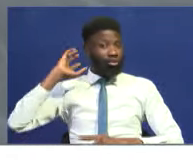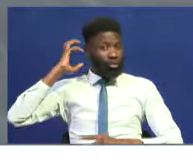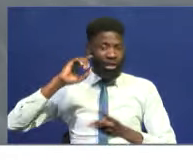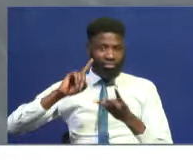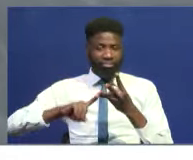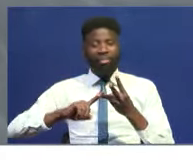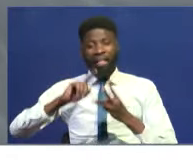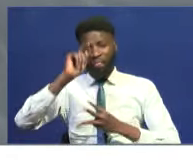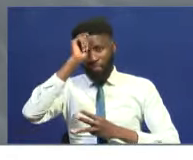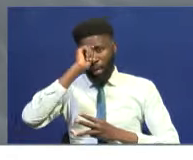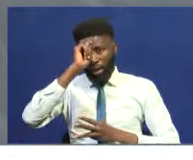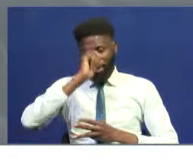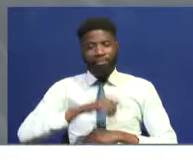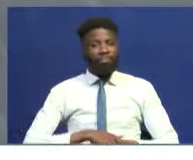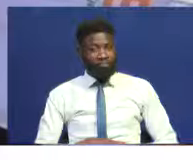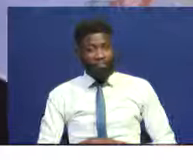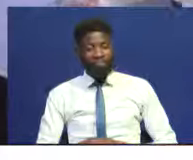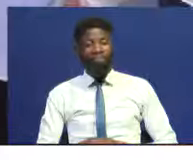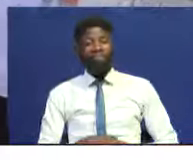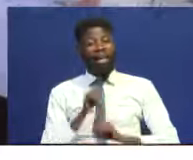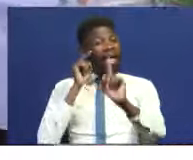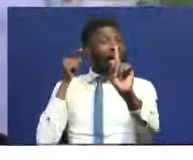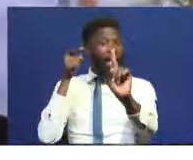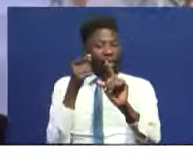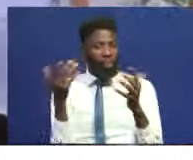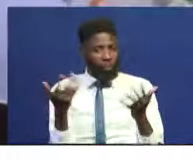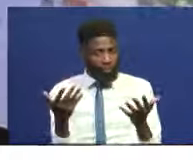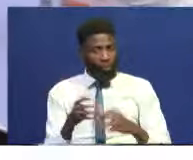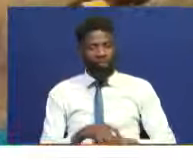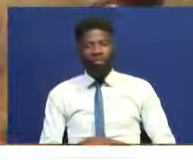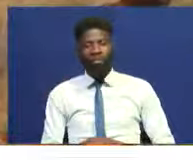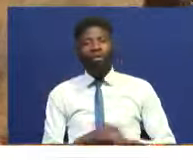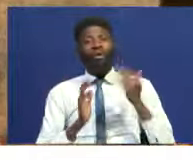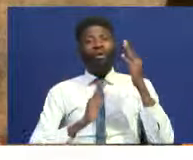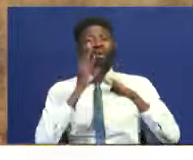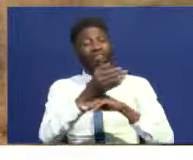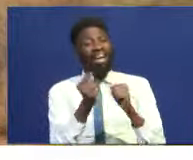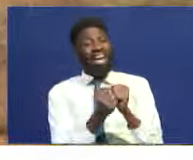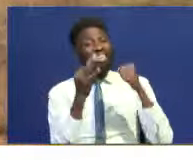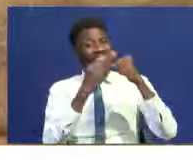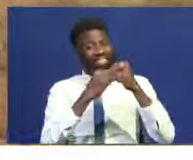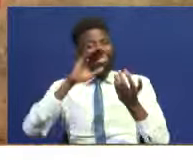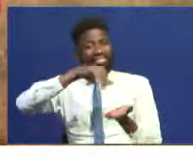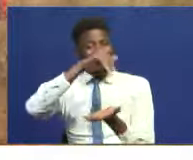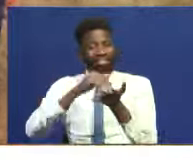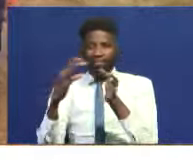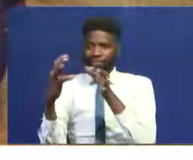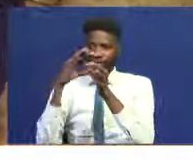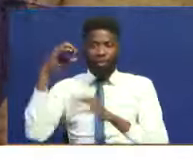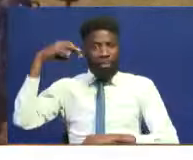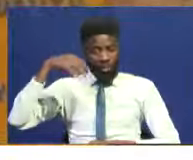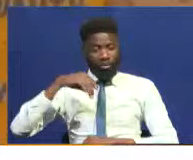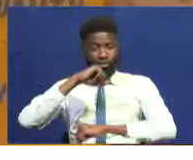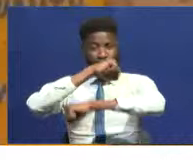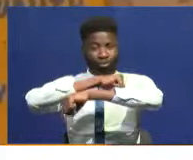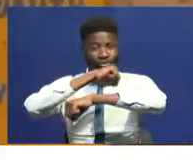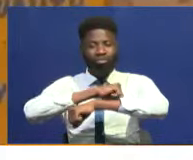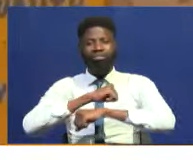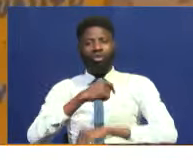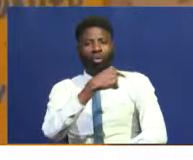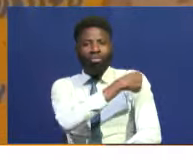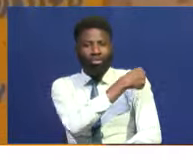aims to benefit the community through the connection of over 18 projects, including schools, hospitals, churches, and other government